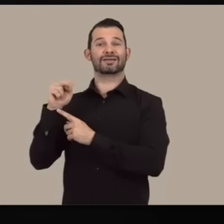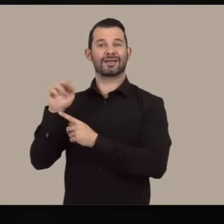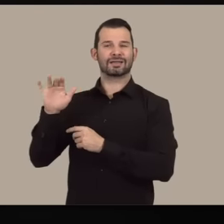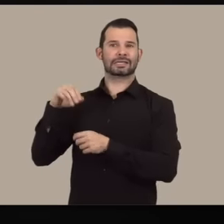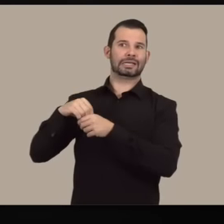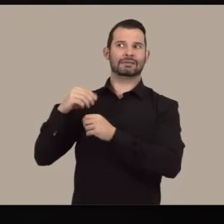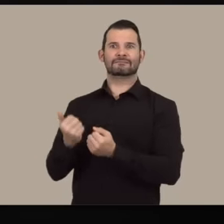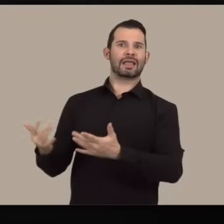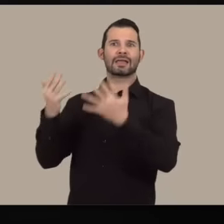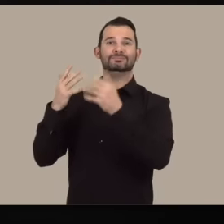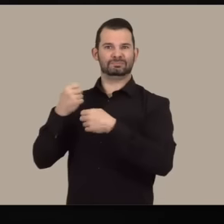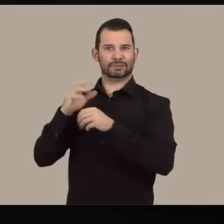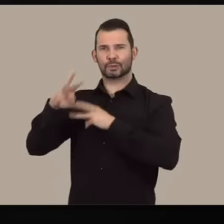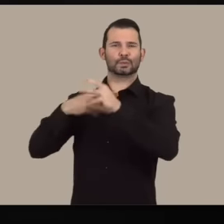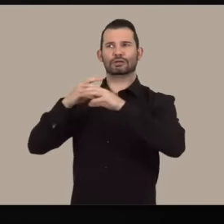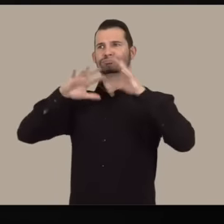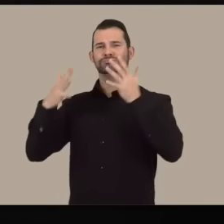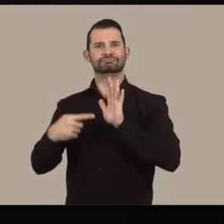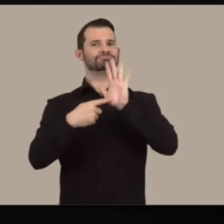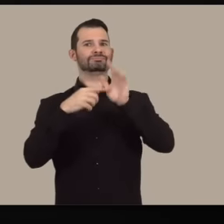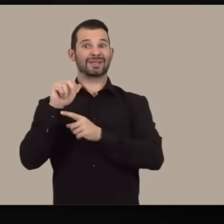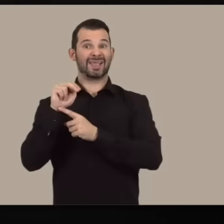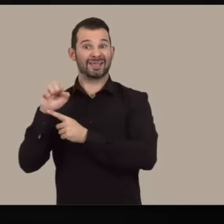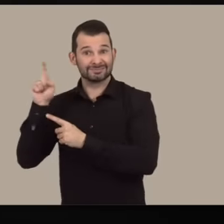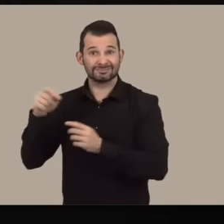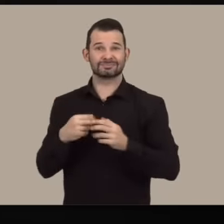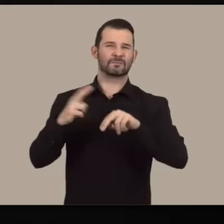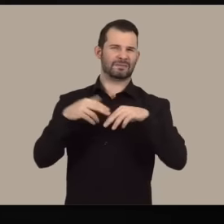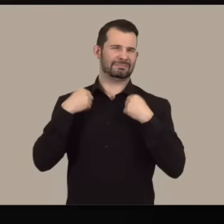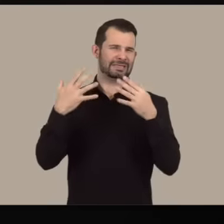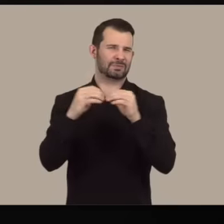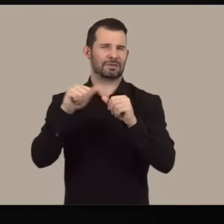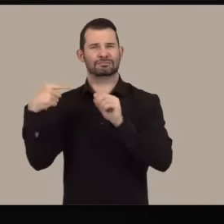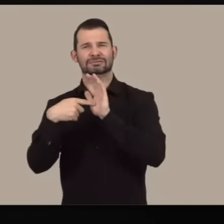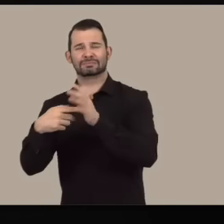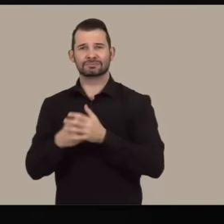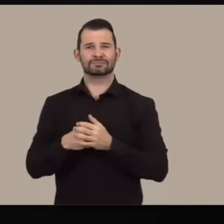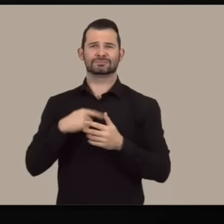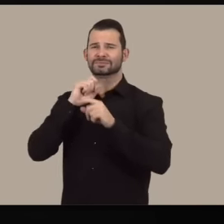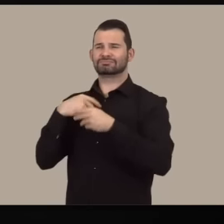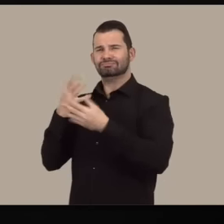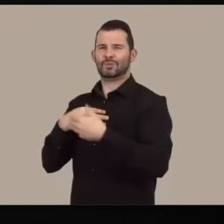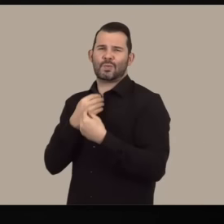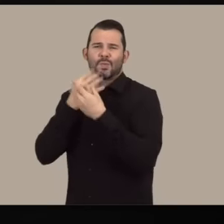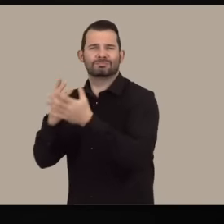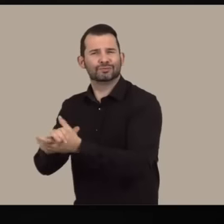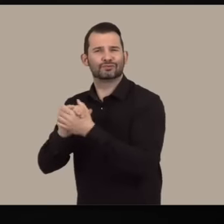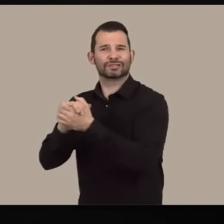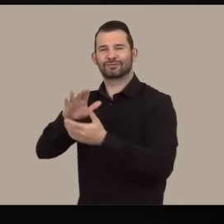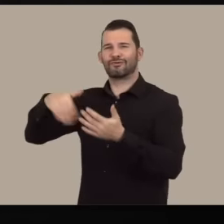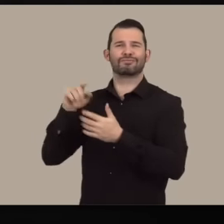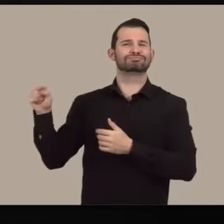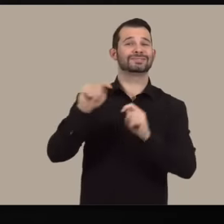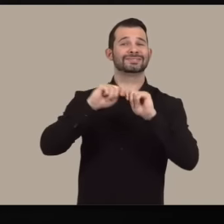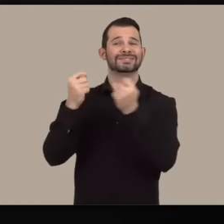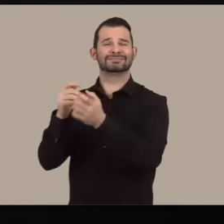Flames made its world debut in Cannes. Of course, there are many other examples. I extend my